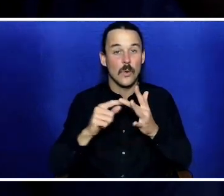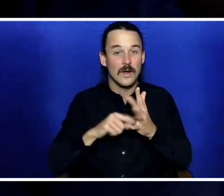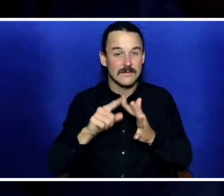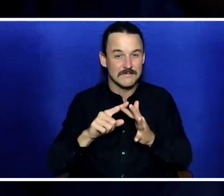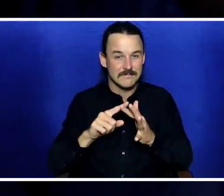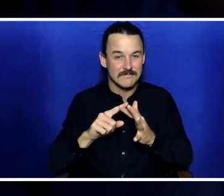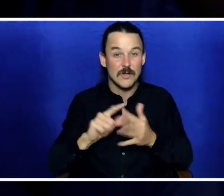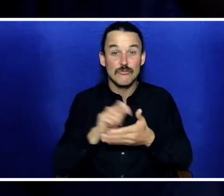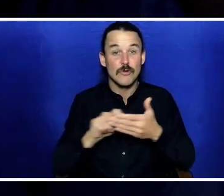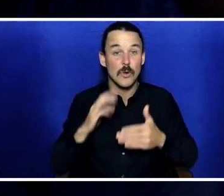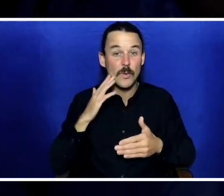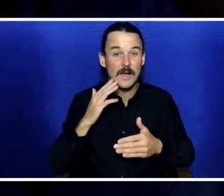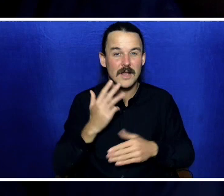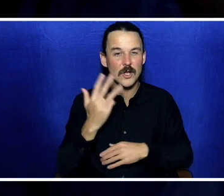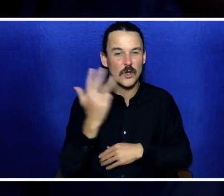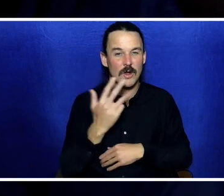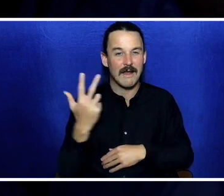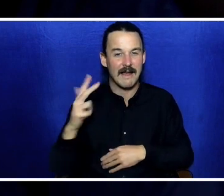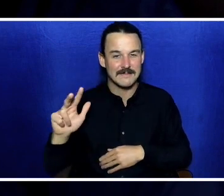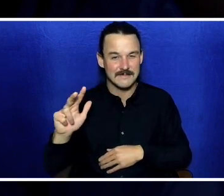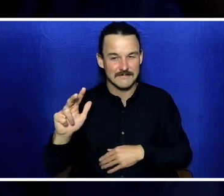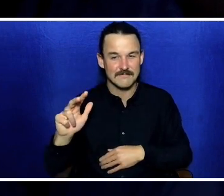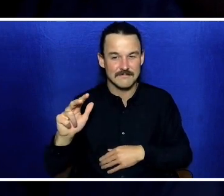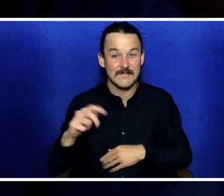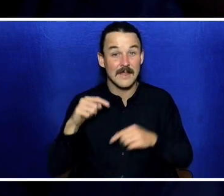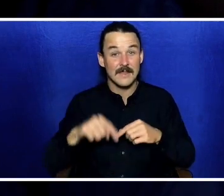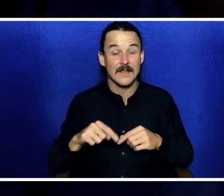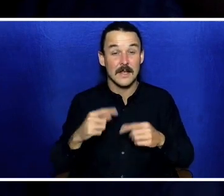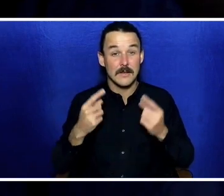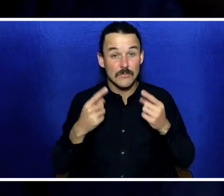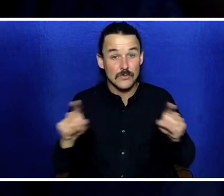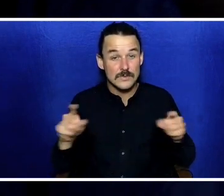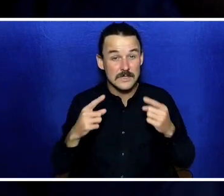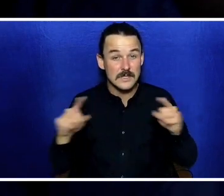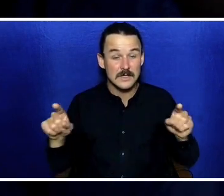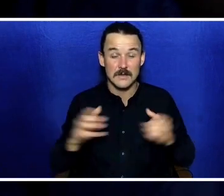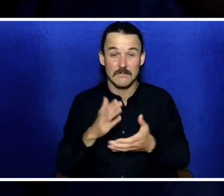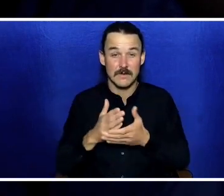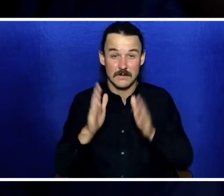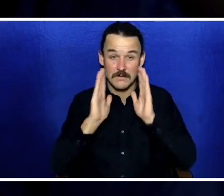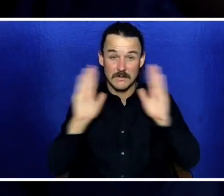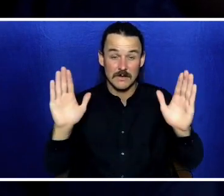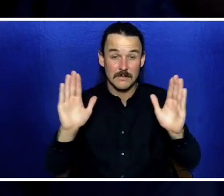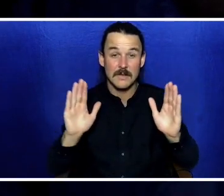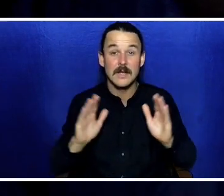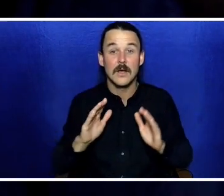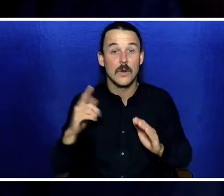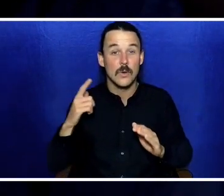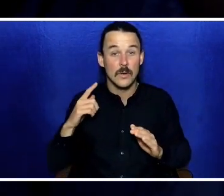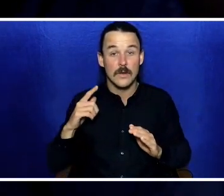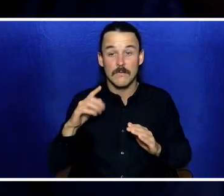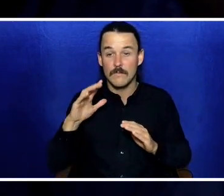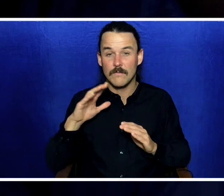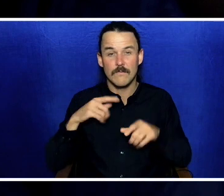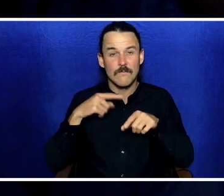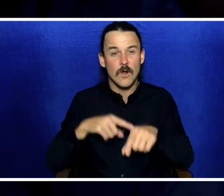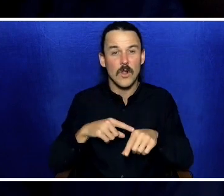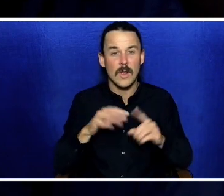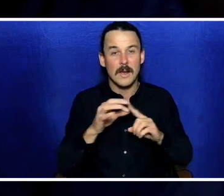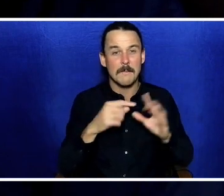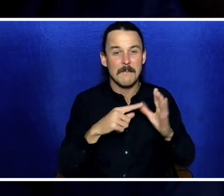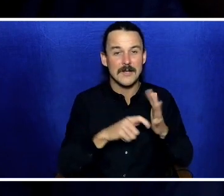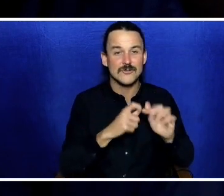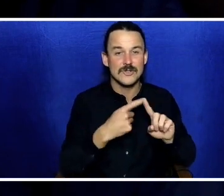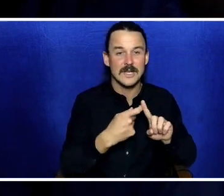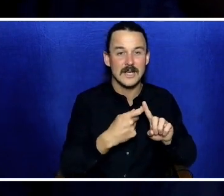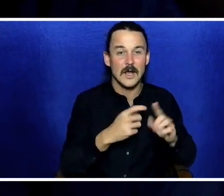literary document that David Malouf has fashioned from the epic novel of Patrick White. So this will be presented